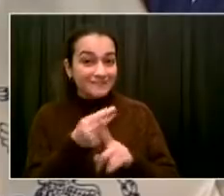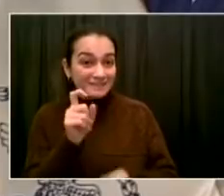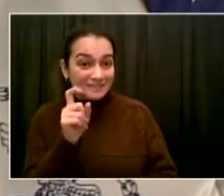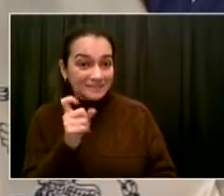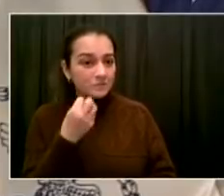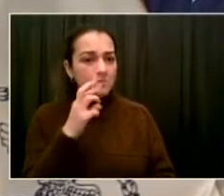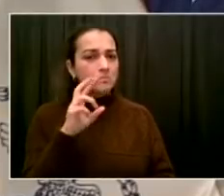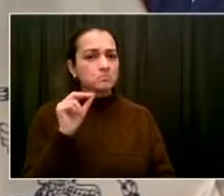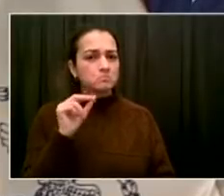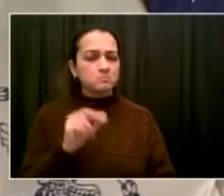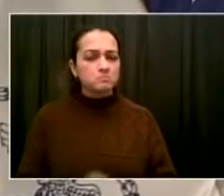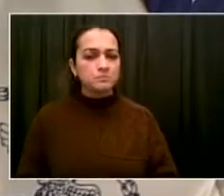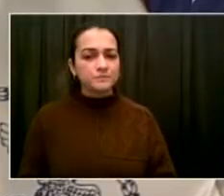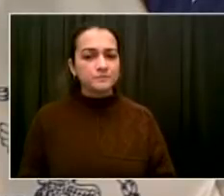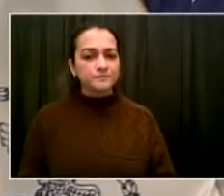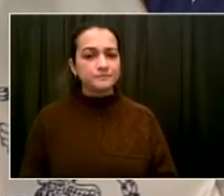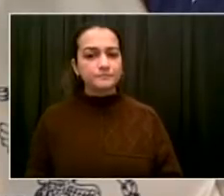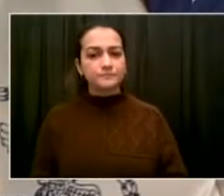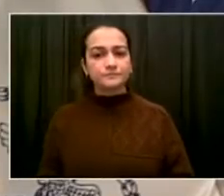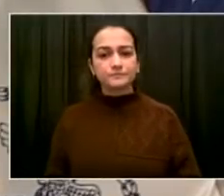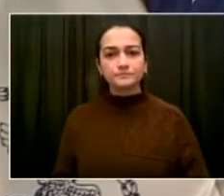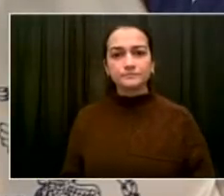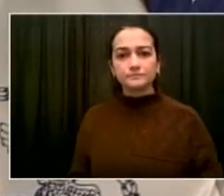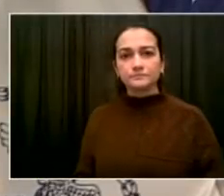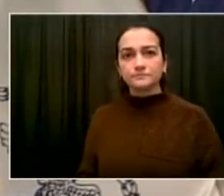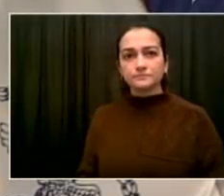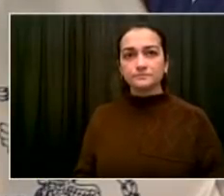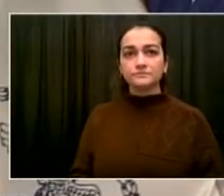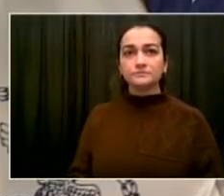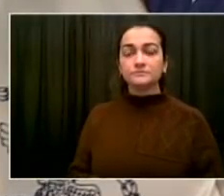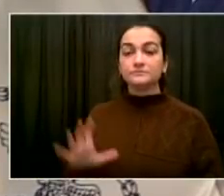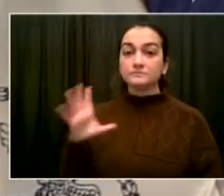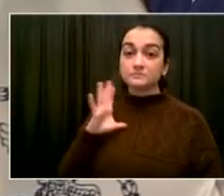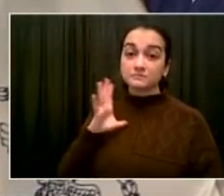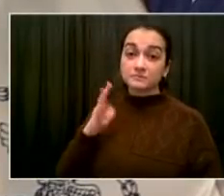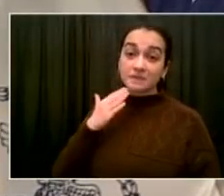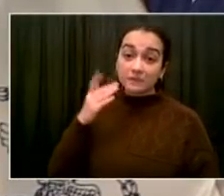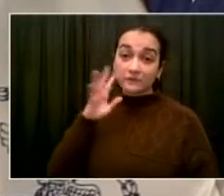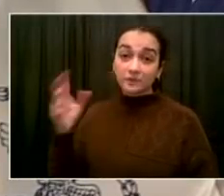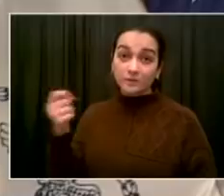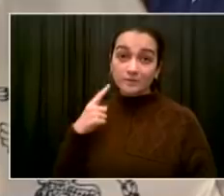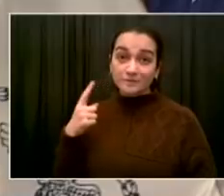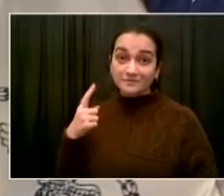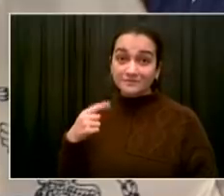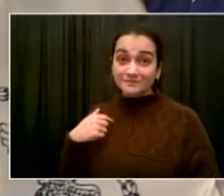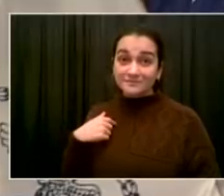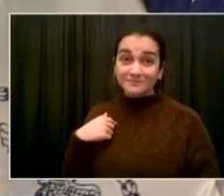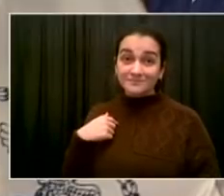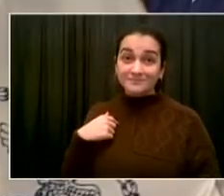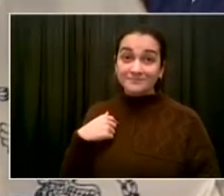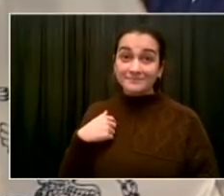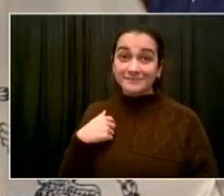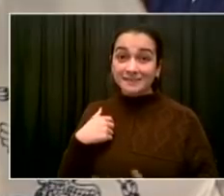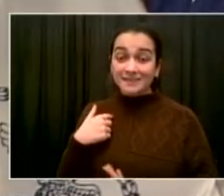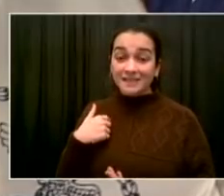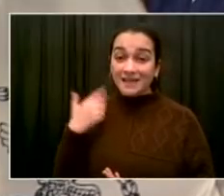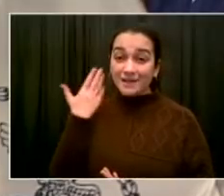there's no daylight? Thank you for the question, Sam. I'll always let him speak for himself. I think his words say a